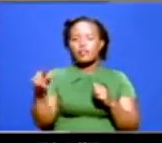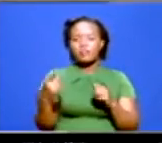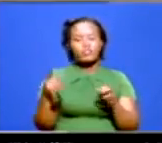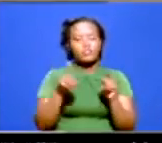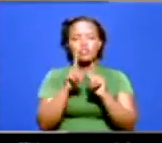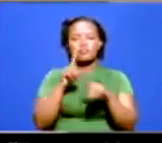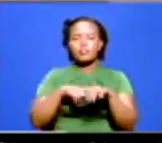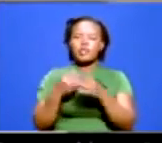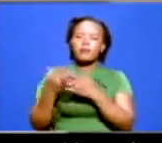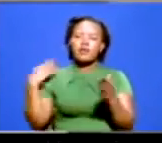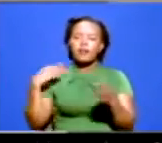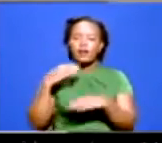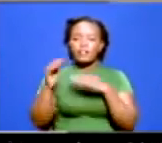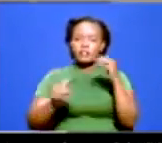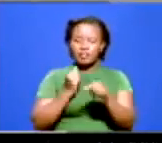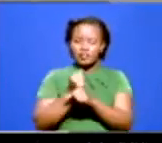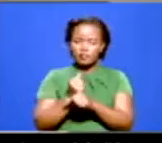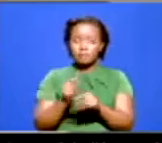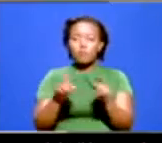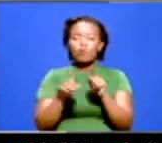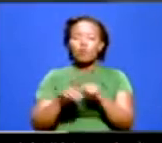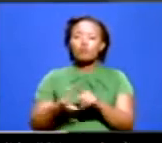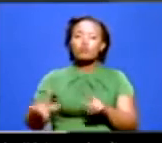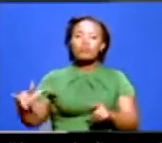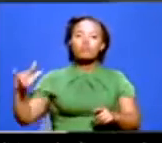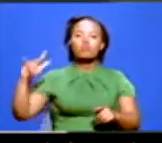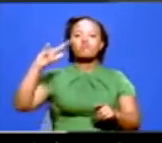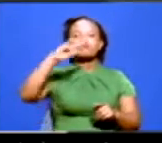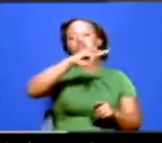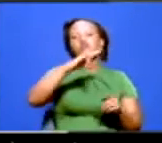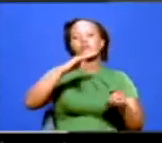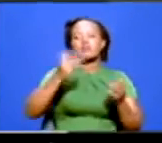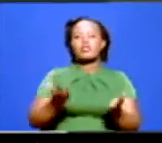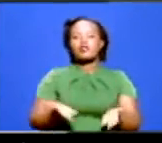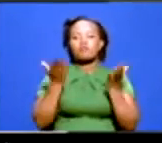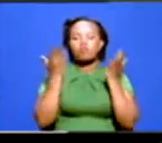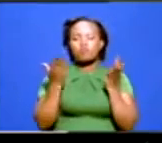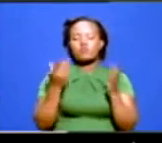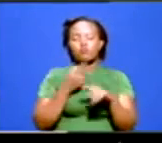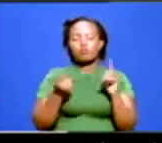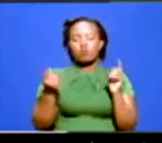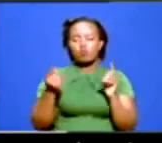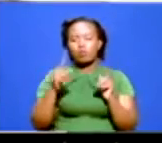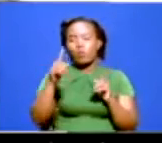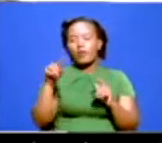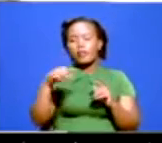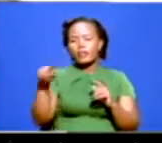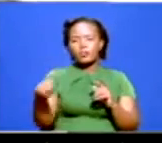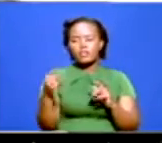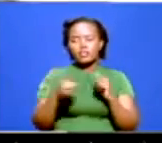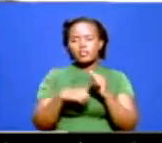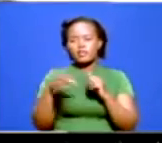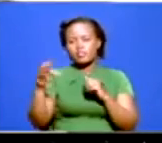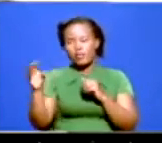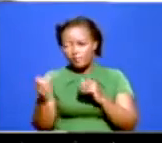year. Aircraft movements over the same period increased to 5,650 from 1,600. Cargo